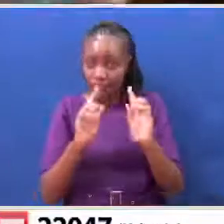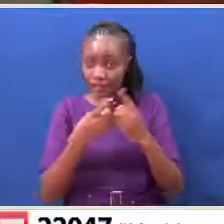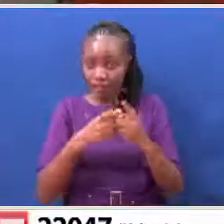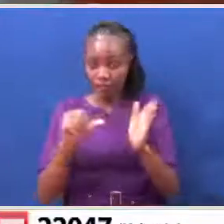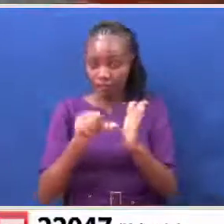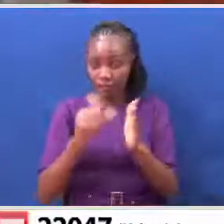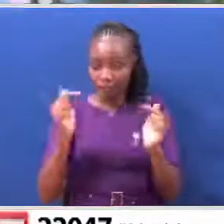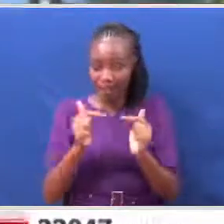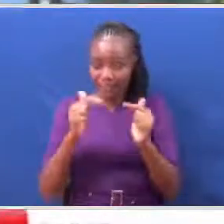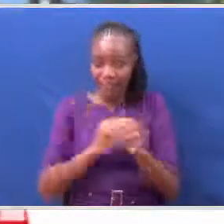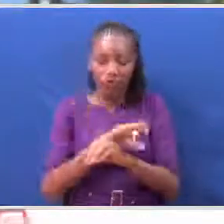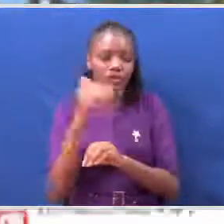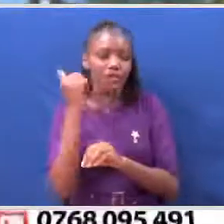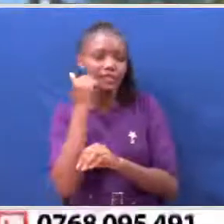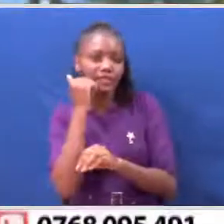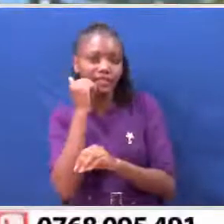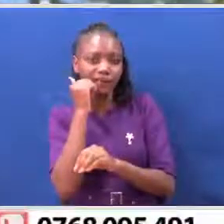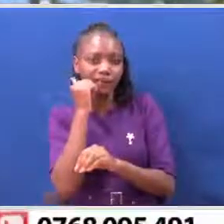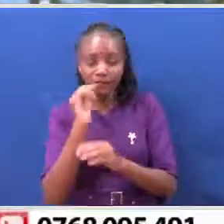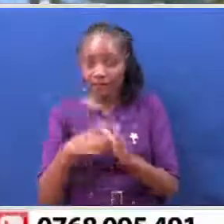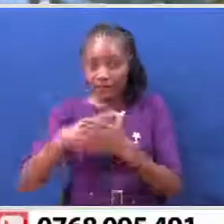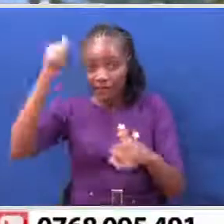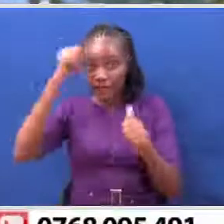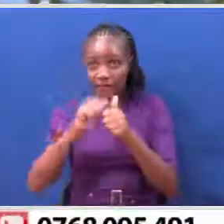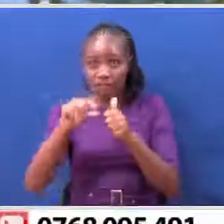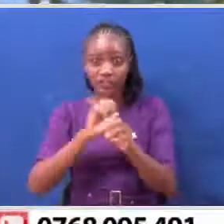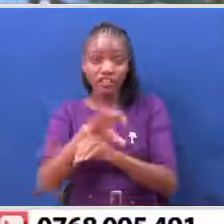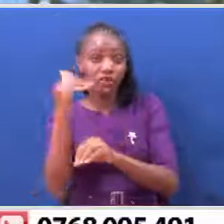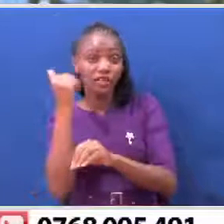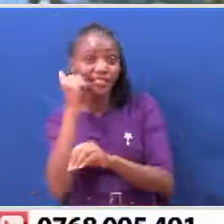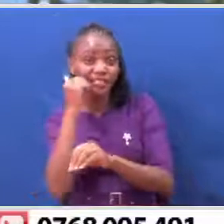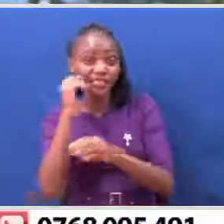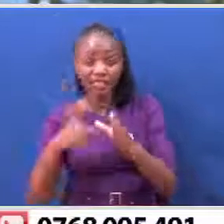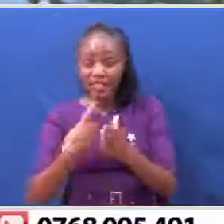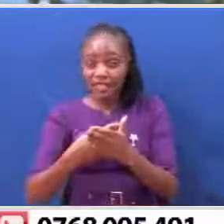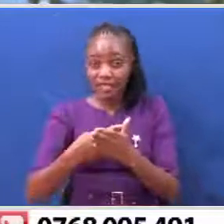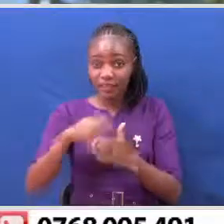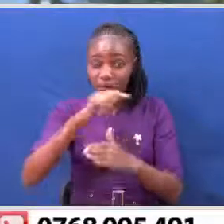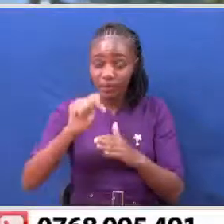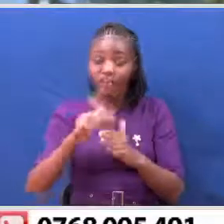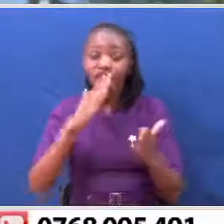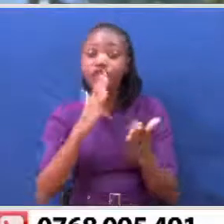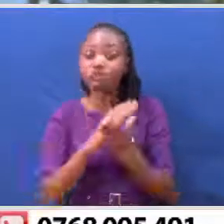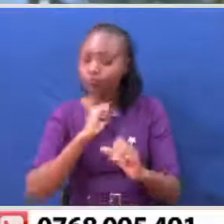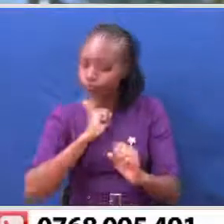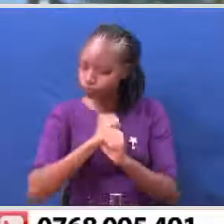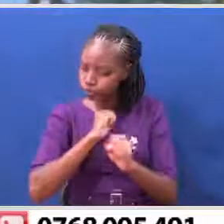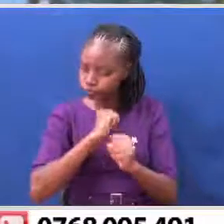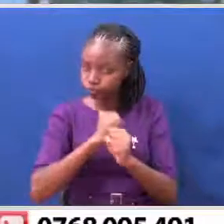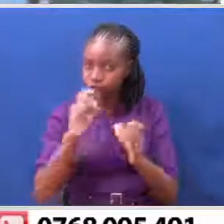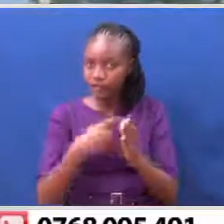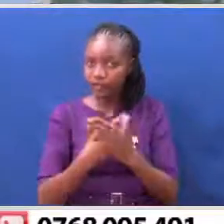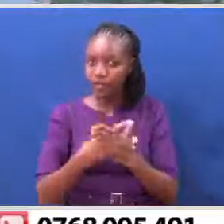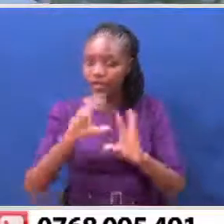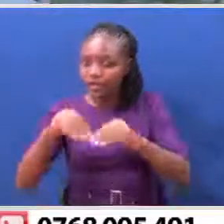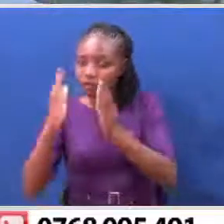against coronavirus. Remember, for this COVID-19, then everybody becomes a candidate who will require the